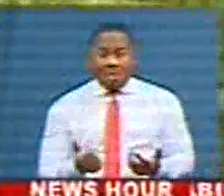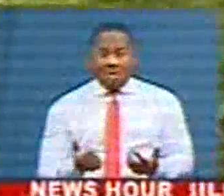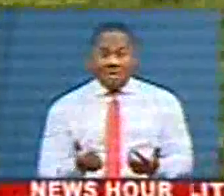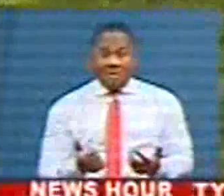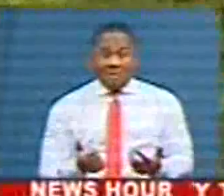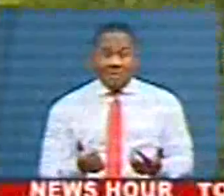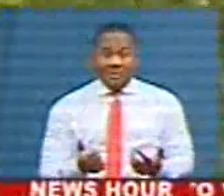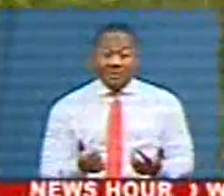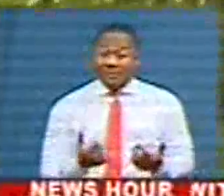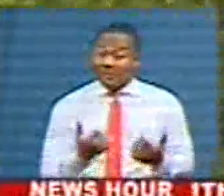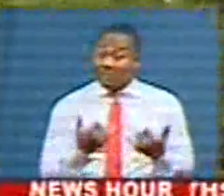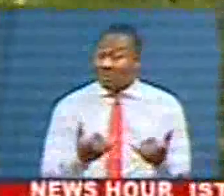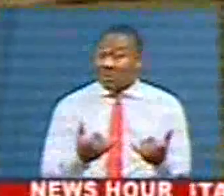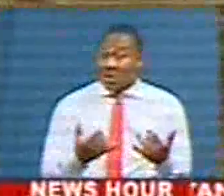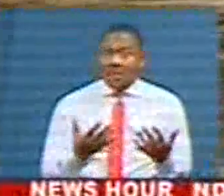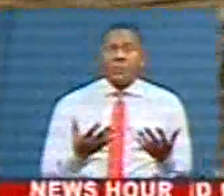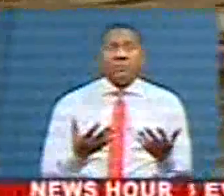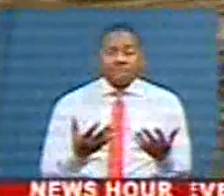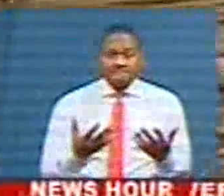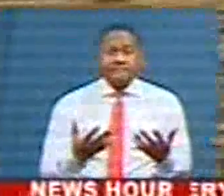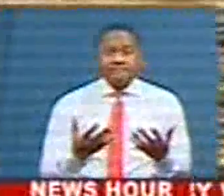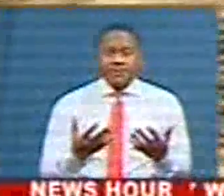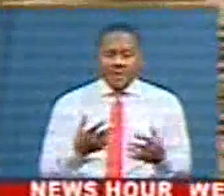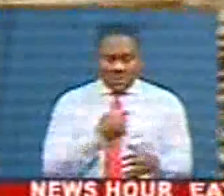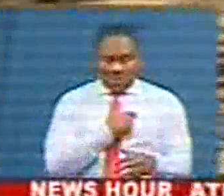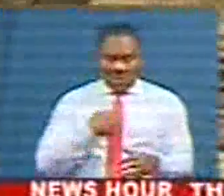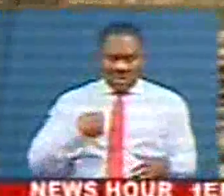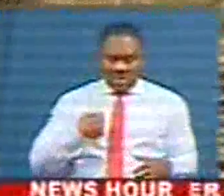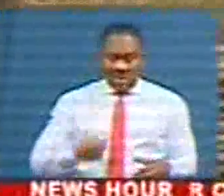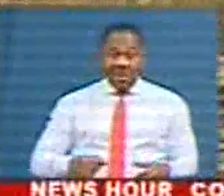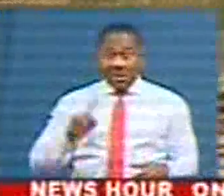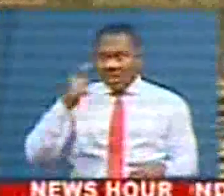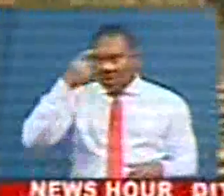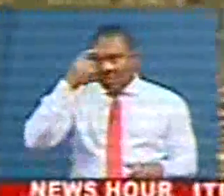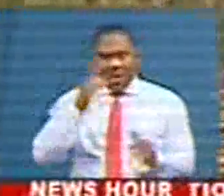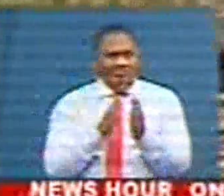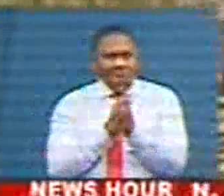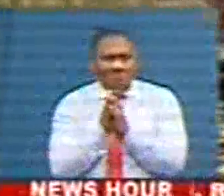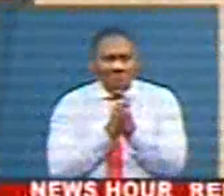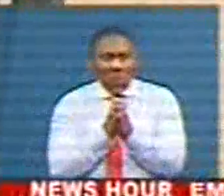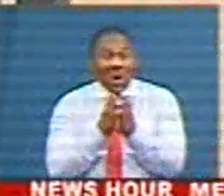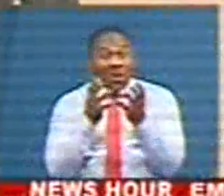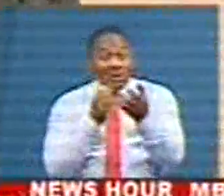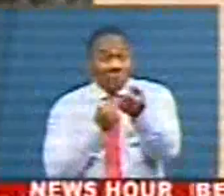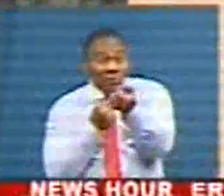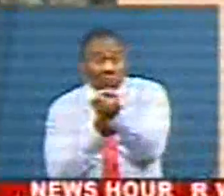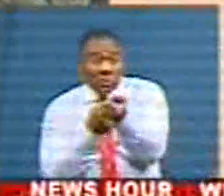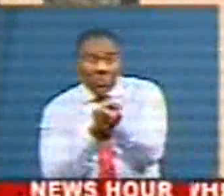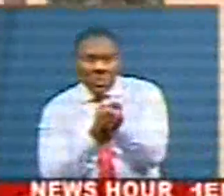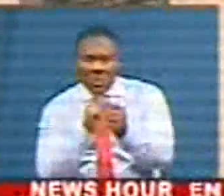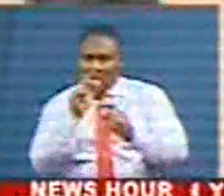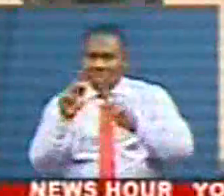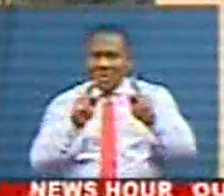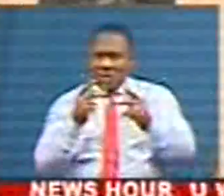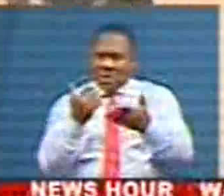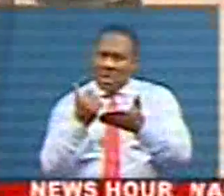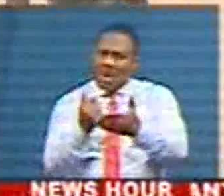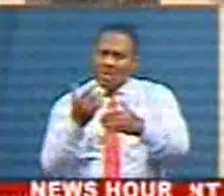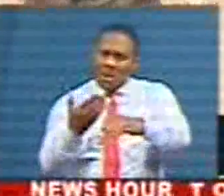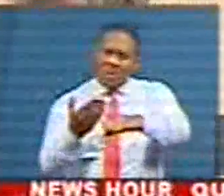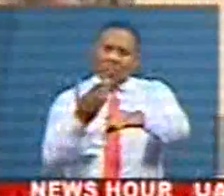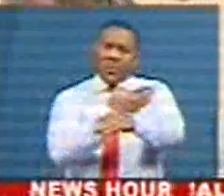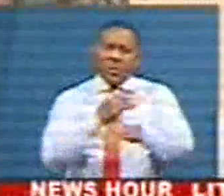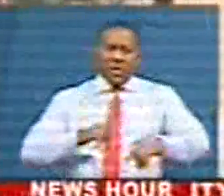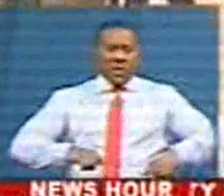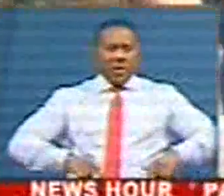to be more relief in the offing, as the Chinese government has shown interest in providing the needed support to help improve the livelihoods